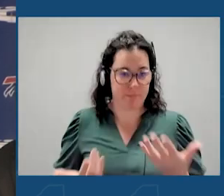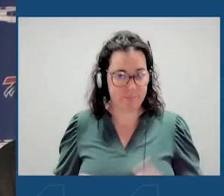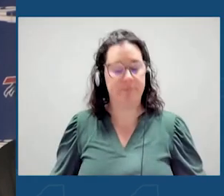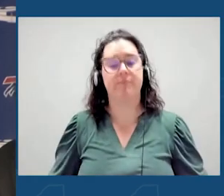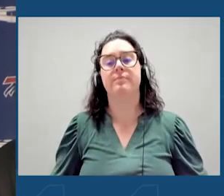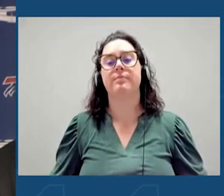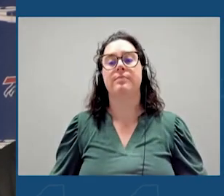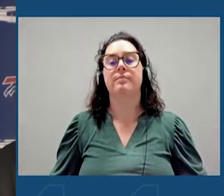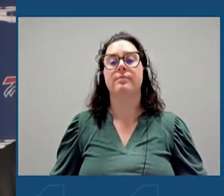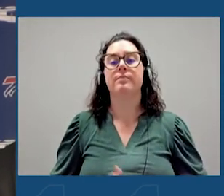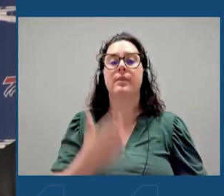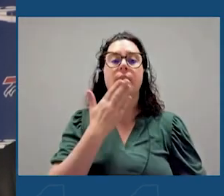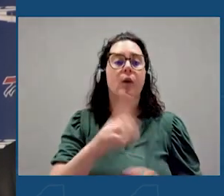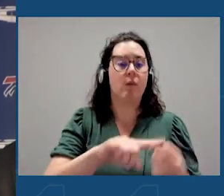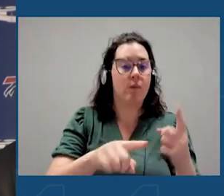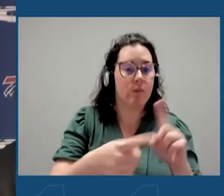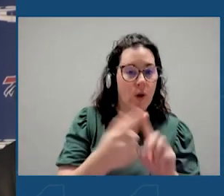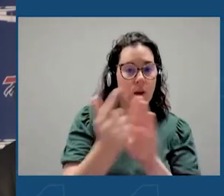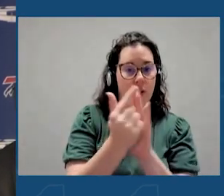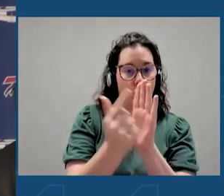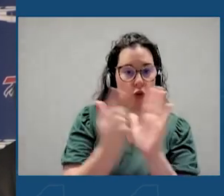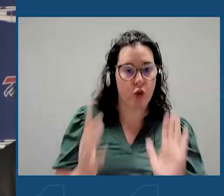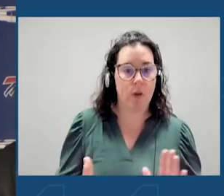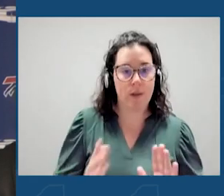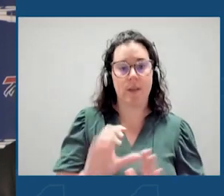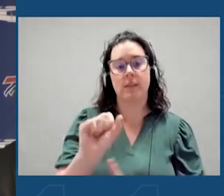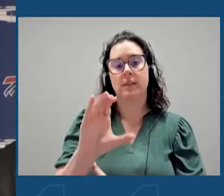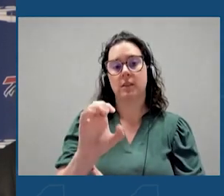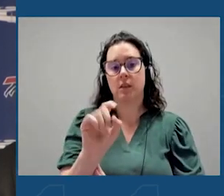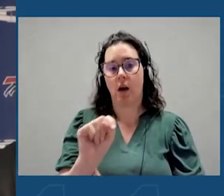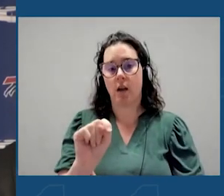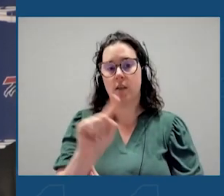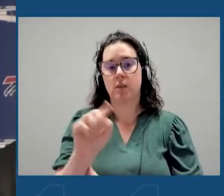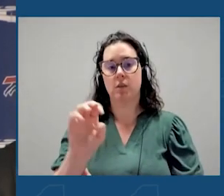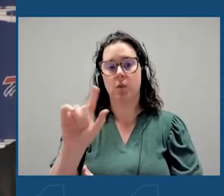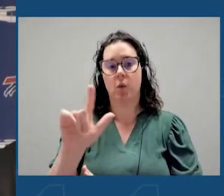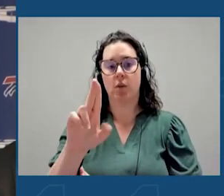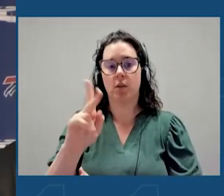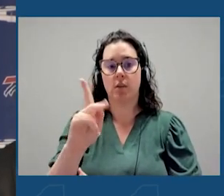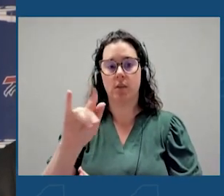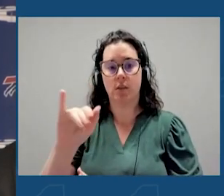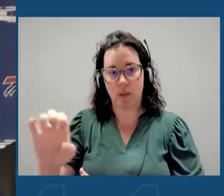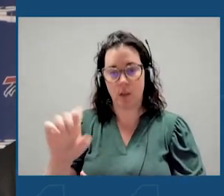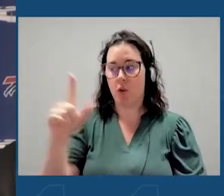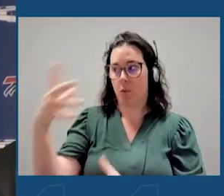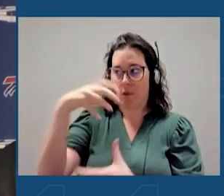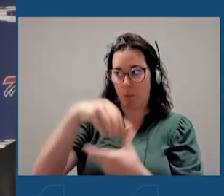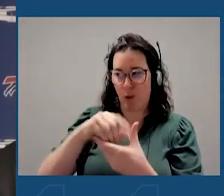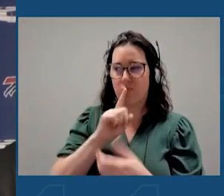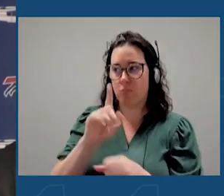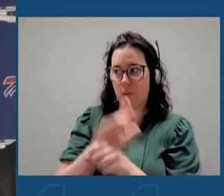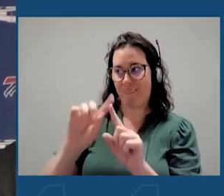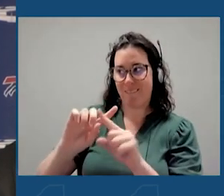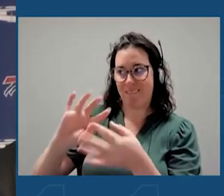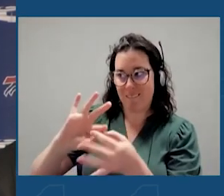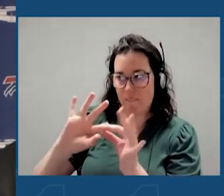Thank you to our friend and attorney, Scott Zolke. You've been a part of the family, and we appreciate everything that you have done to get us to this